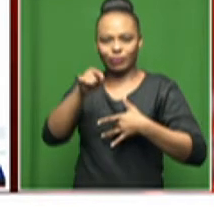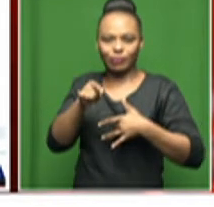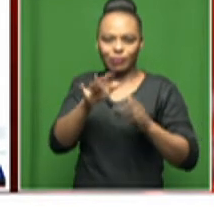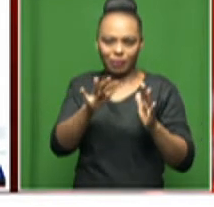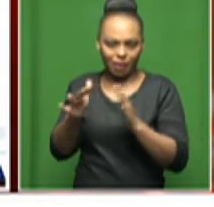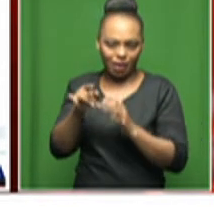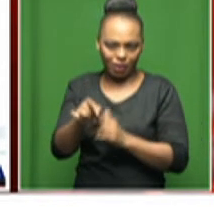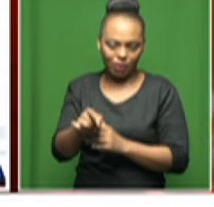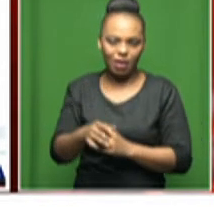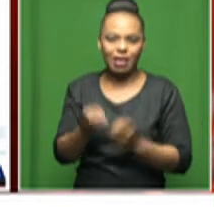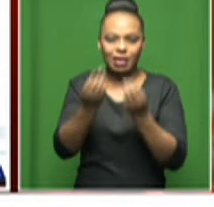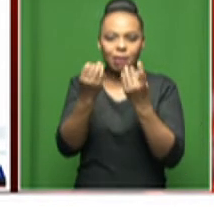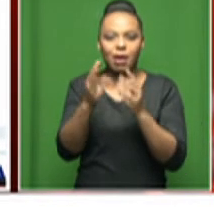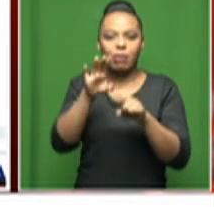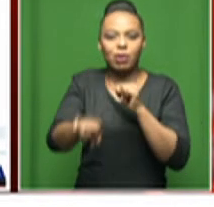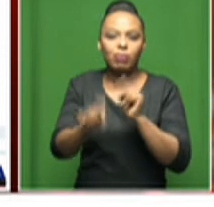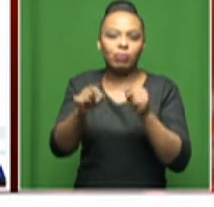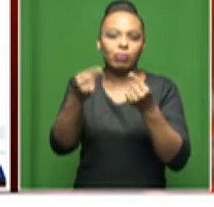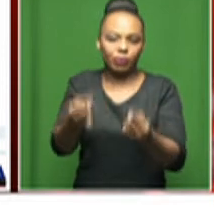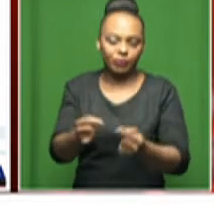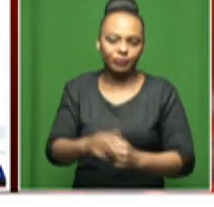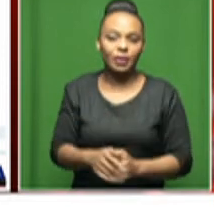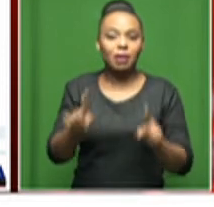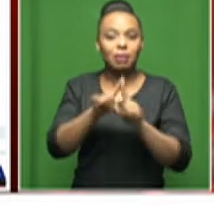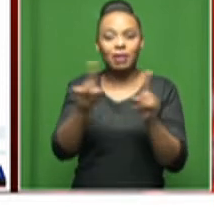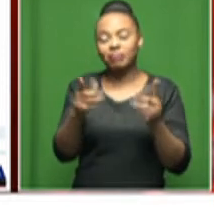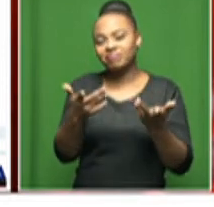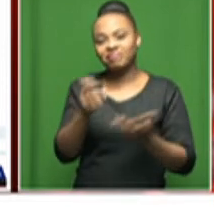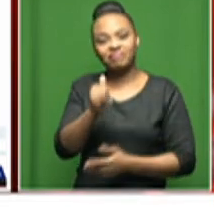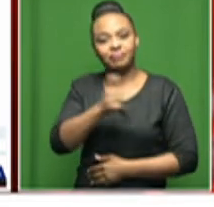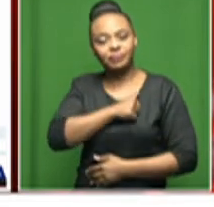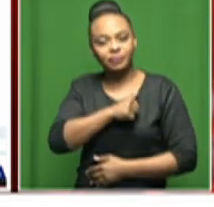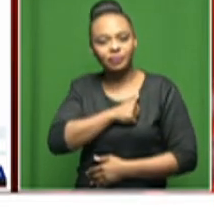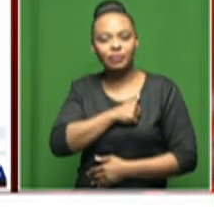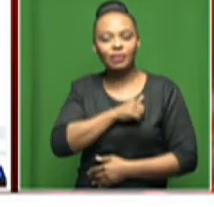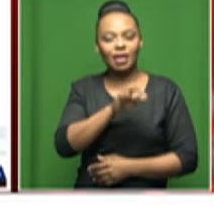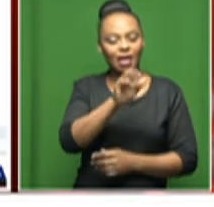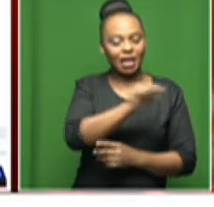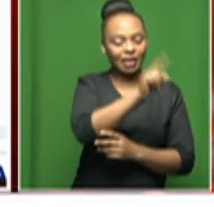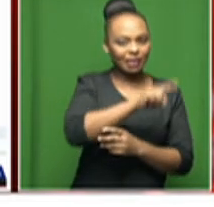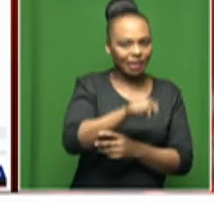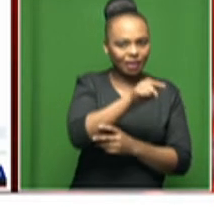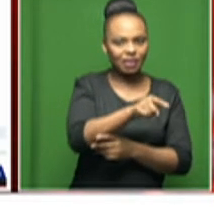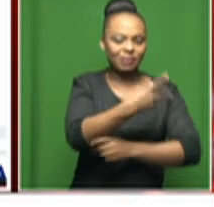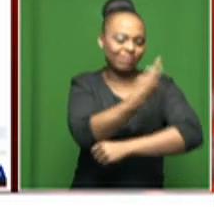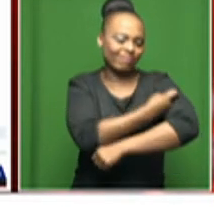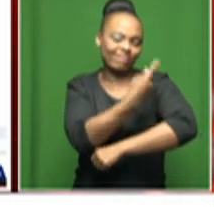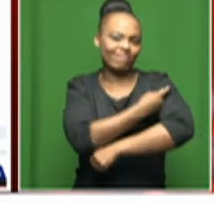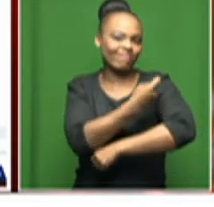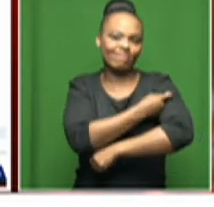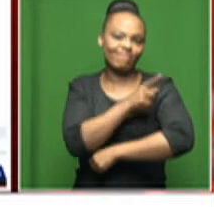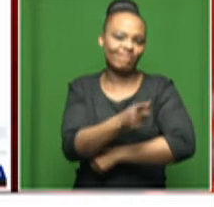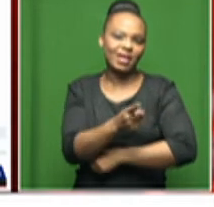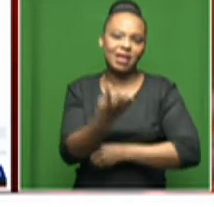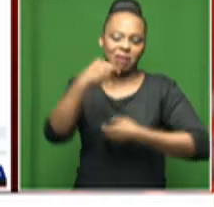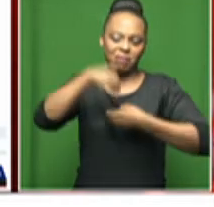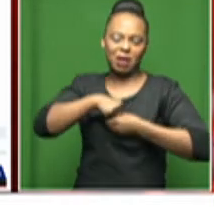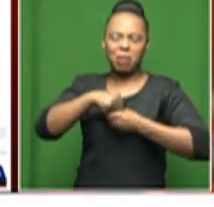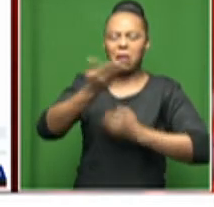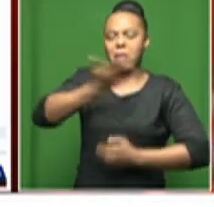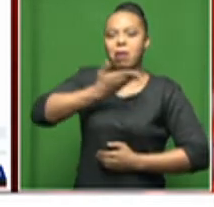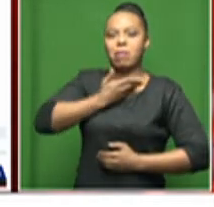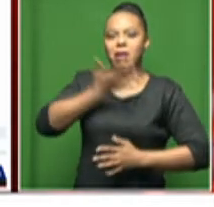that particular number. So yes, unfortunately, the Astrazeneca vaccine does not work against mild to moderate illness, but